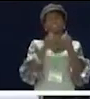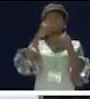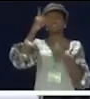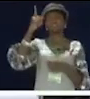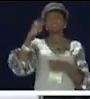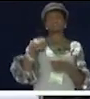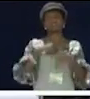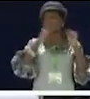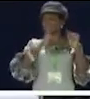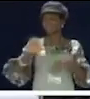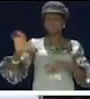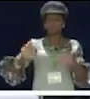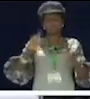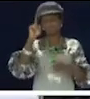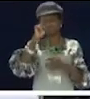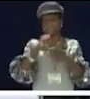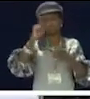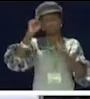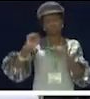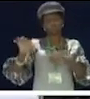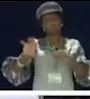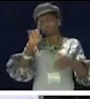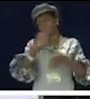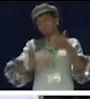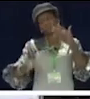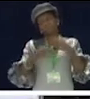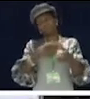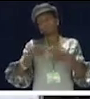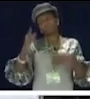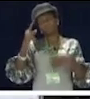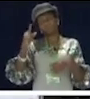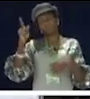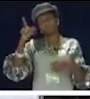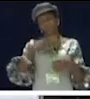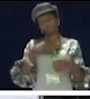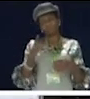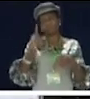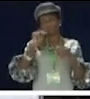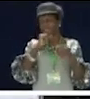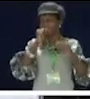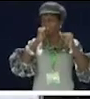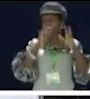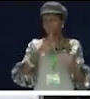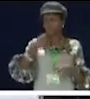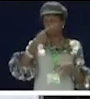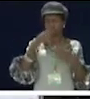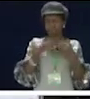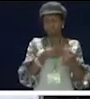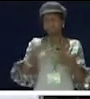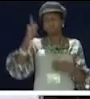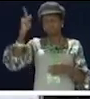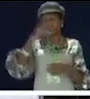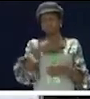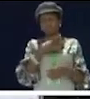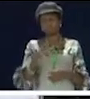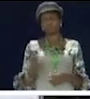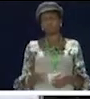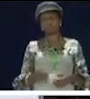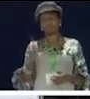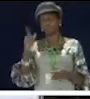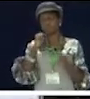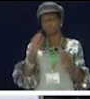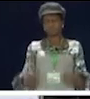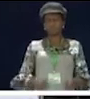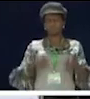You can do whatever you like. You can bless whomsoever you like. You can